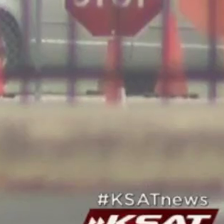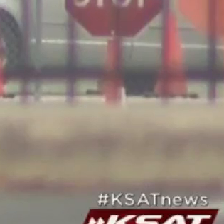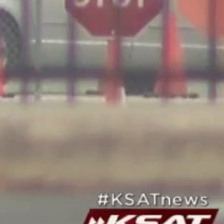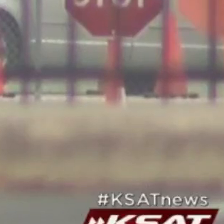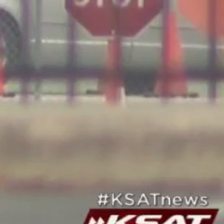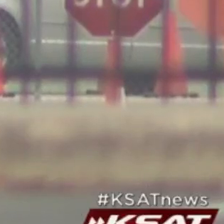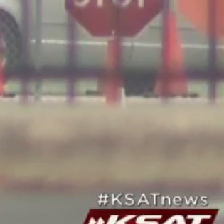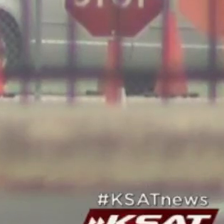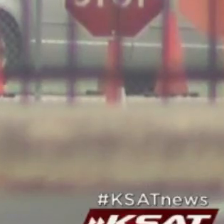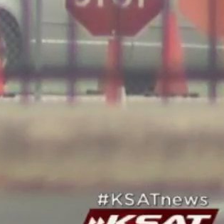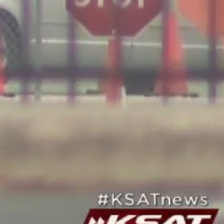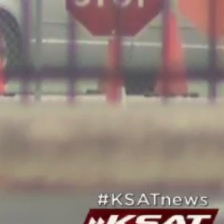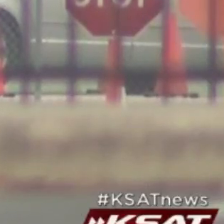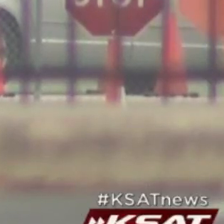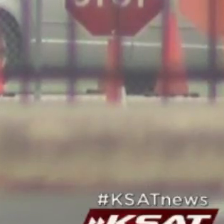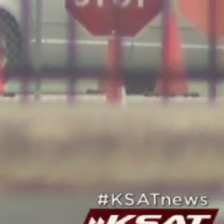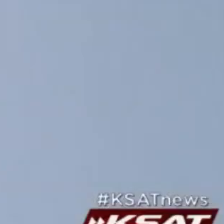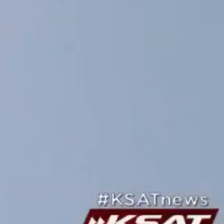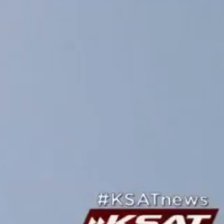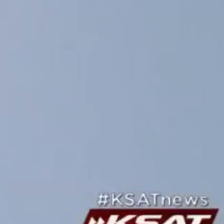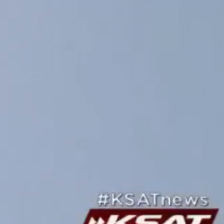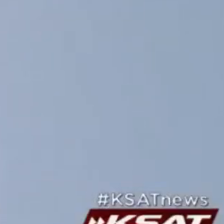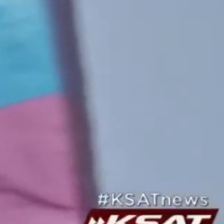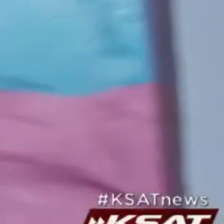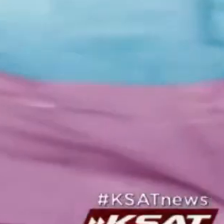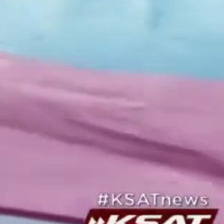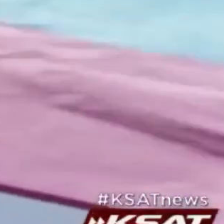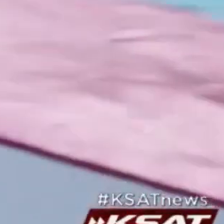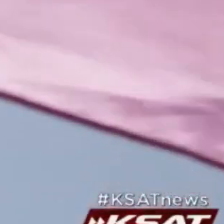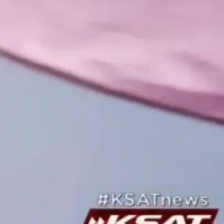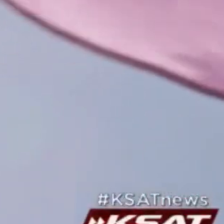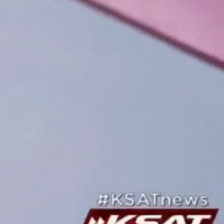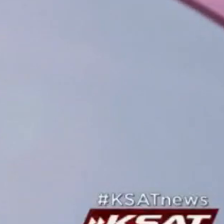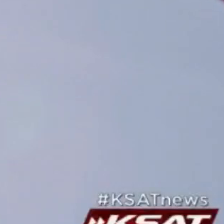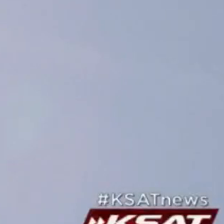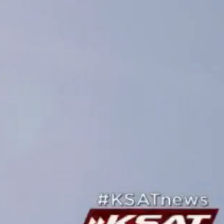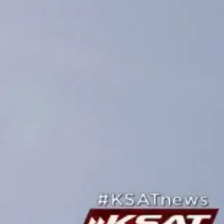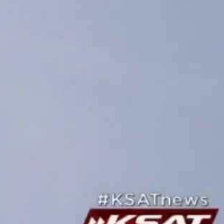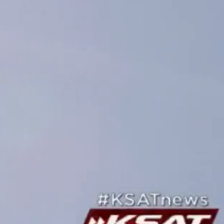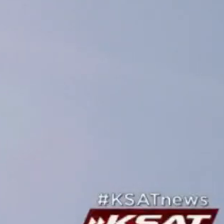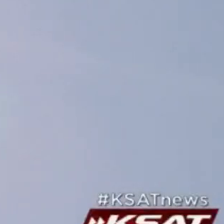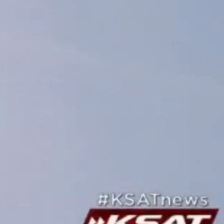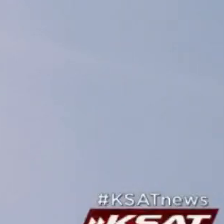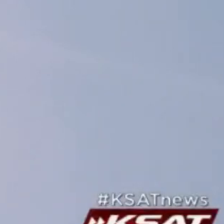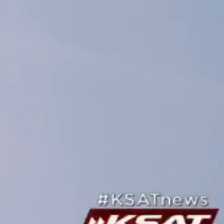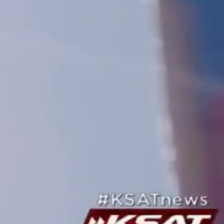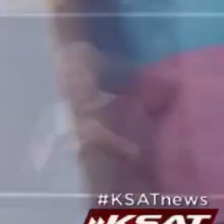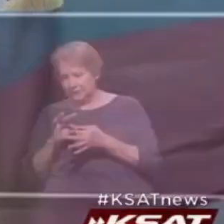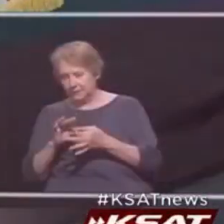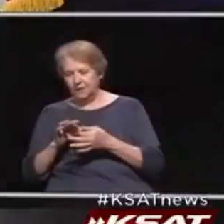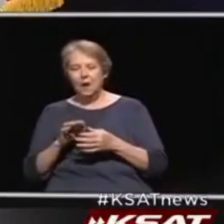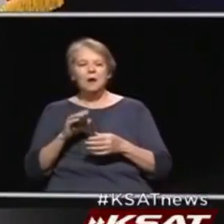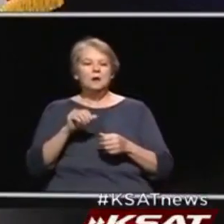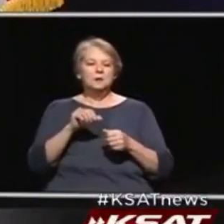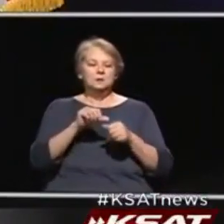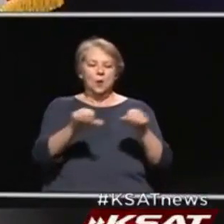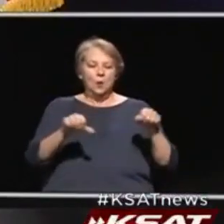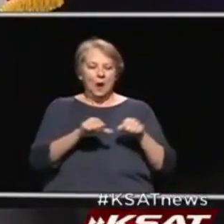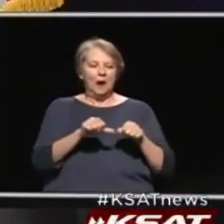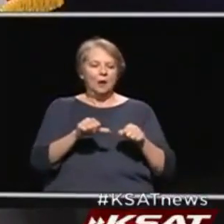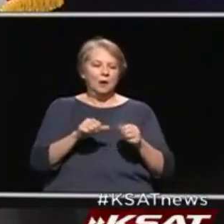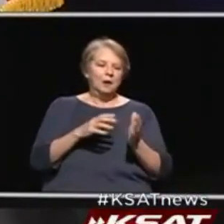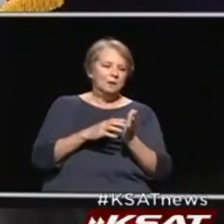Something the city does plan on doing is expanding testing to marginalized communities, which includes the LGBTQ. Areas with vulnerable